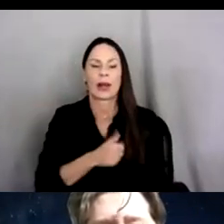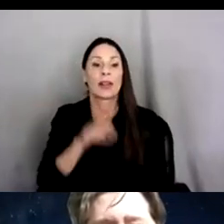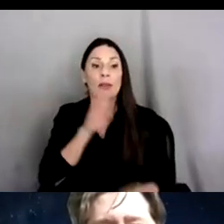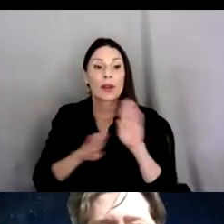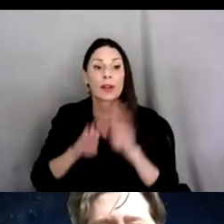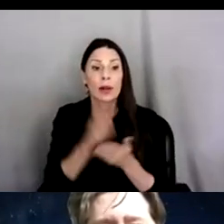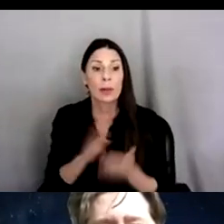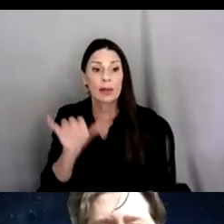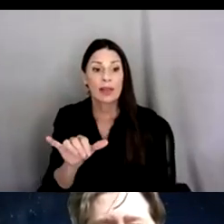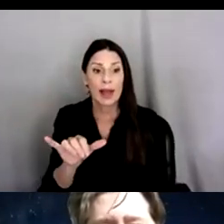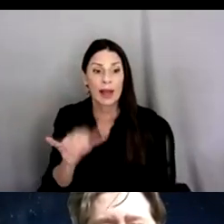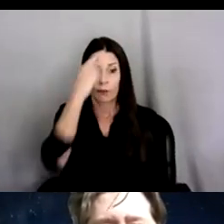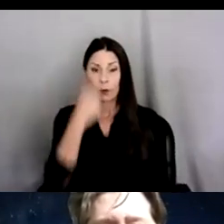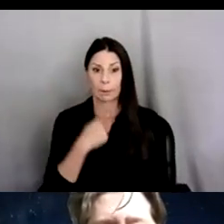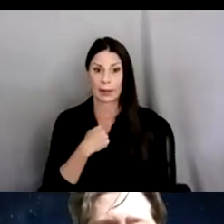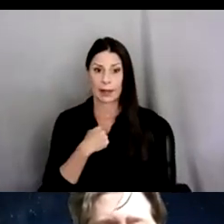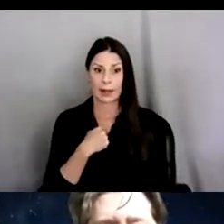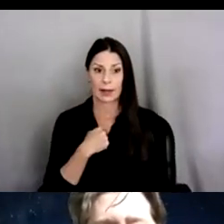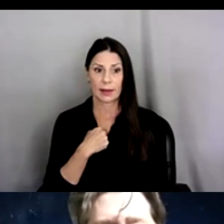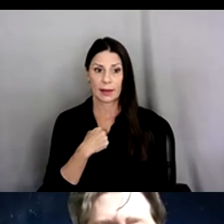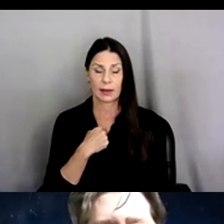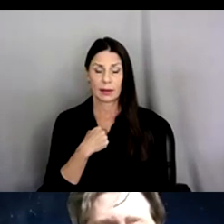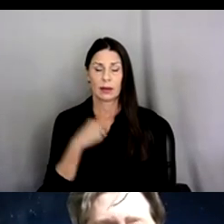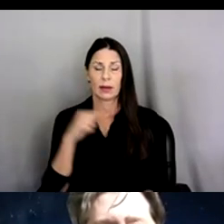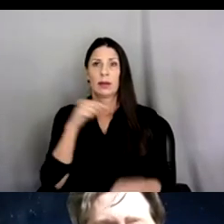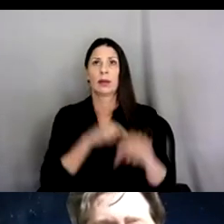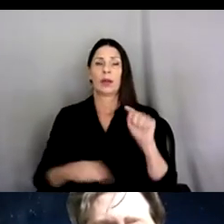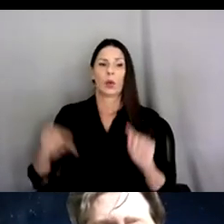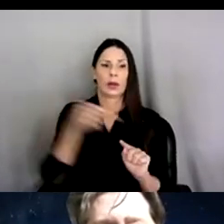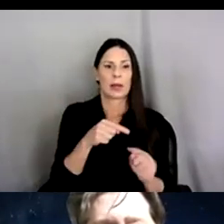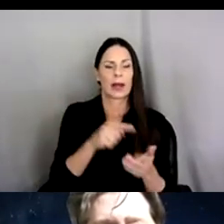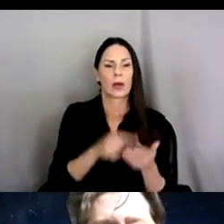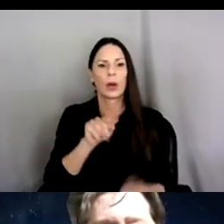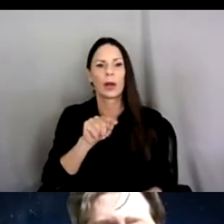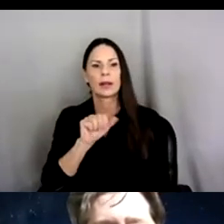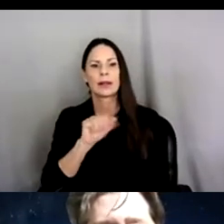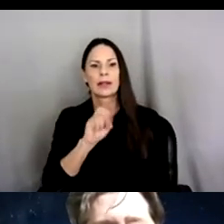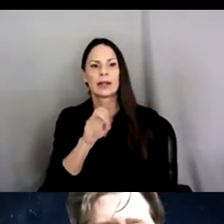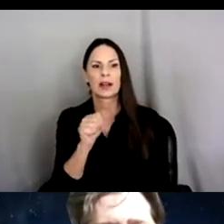me is that going back to what Tasha said, we're running around like a chicken with our